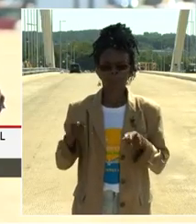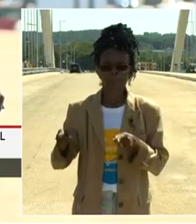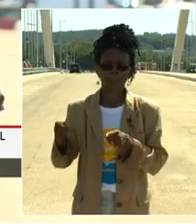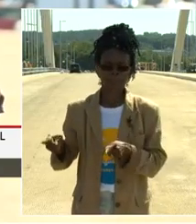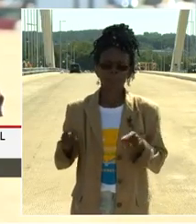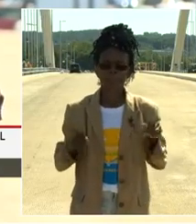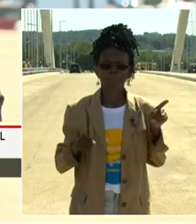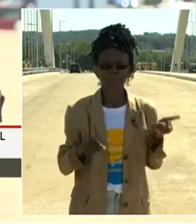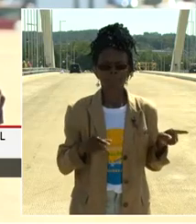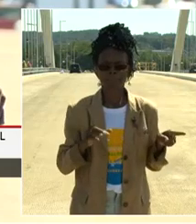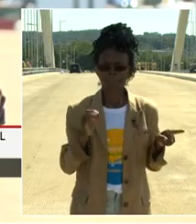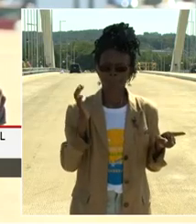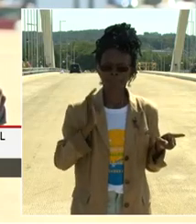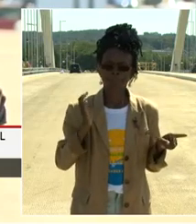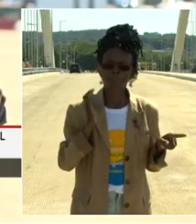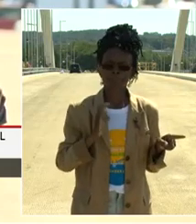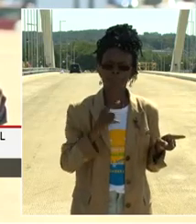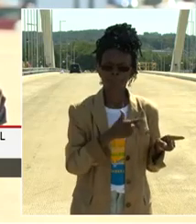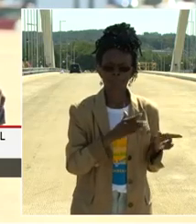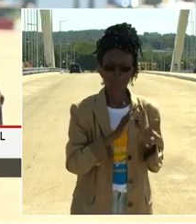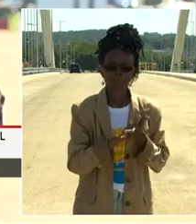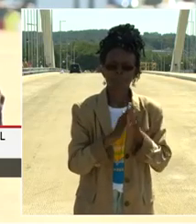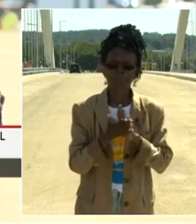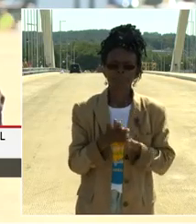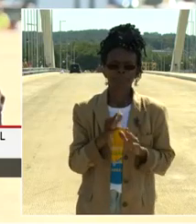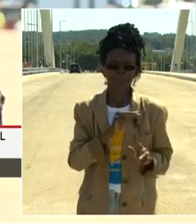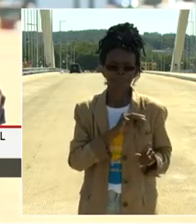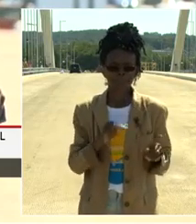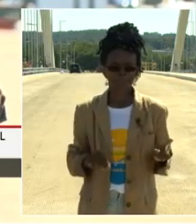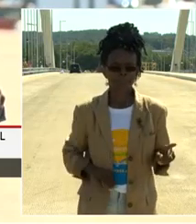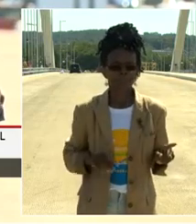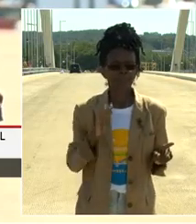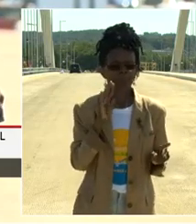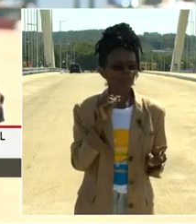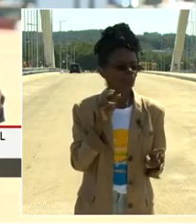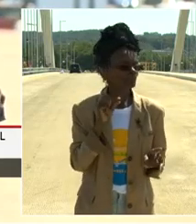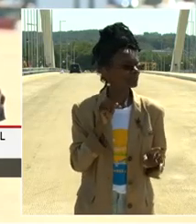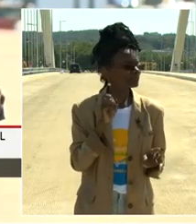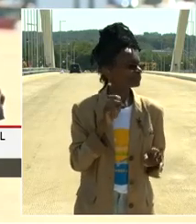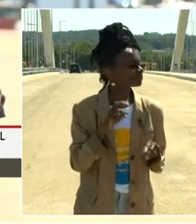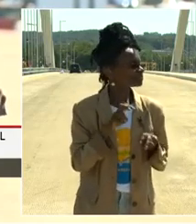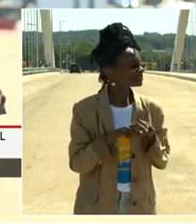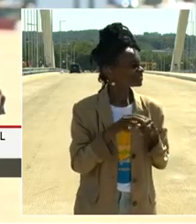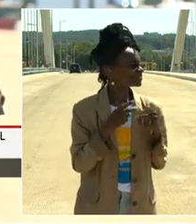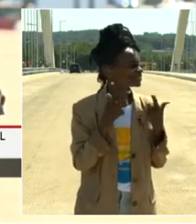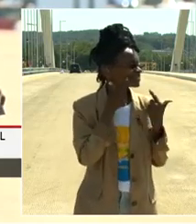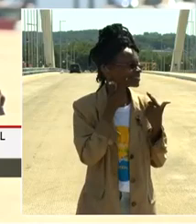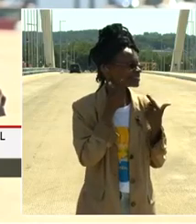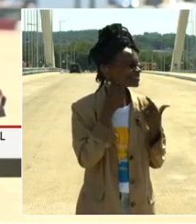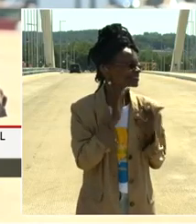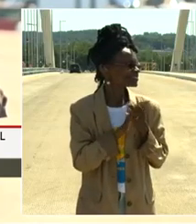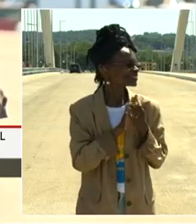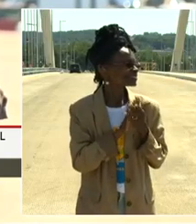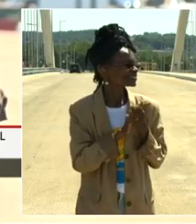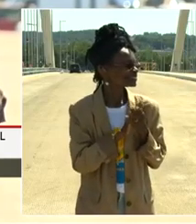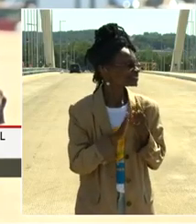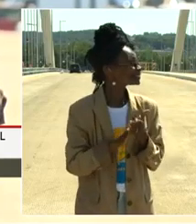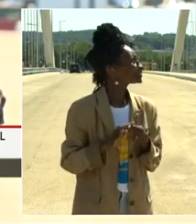former council member, but now Mayor Muriel Bowser. So I want to thank you for having us. I would like to also, you can give her a round of applause for that.